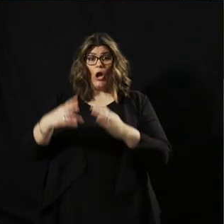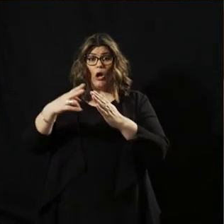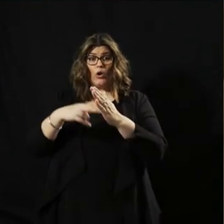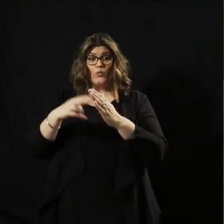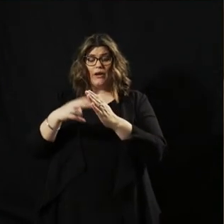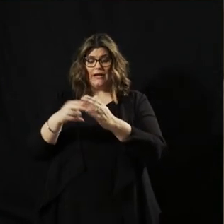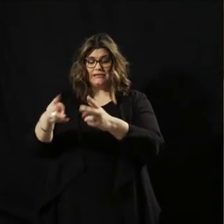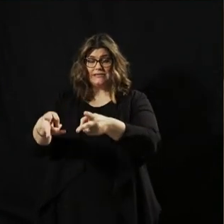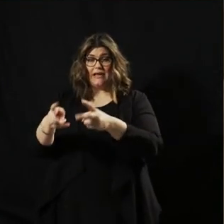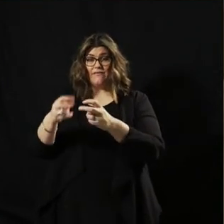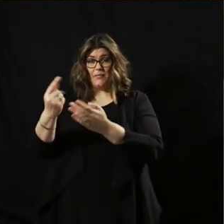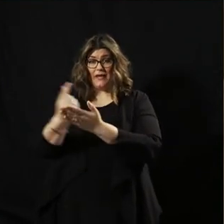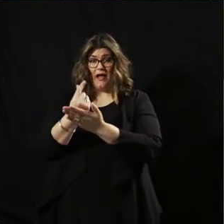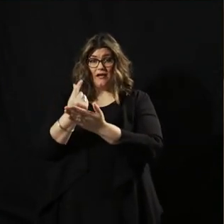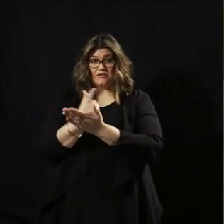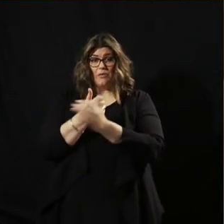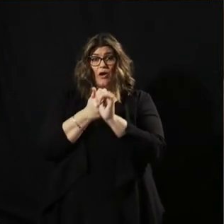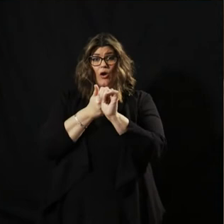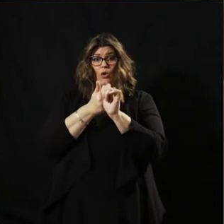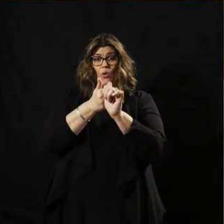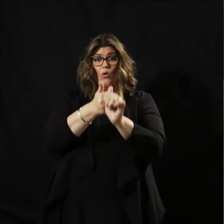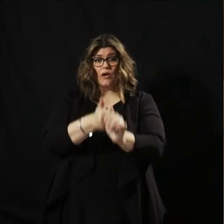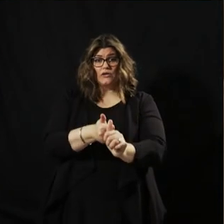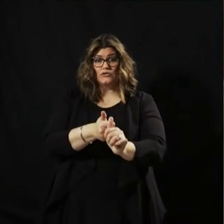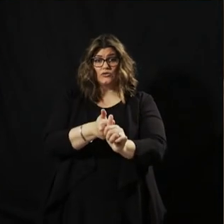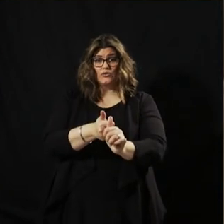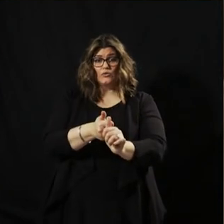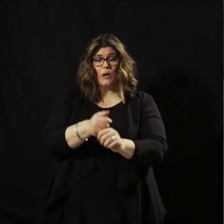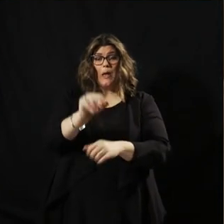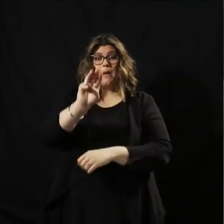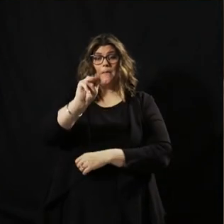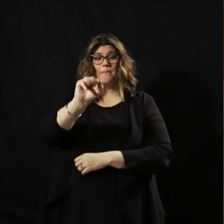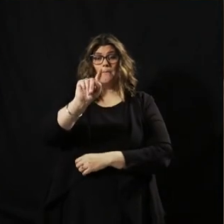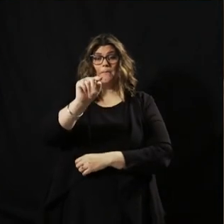From the Holy Gospel according to Matthew.